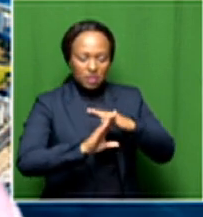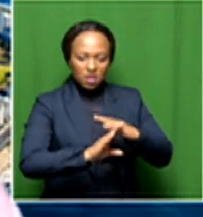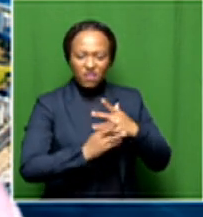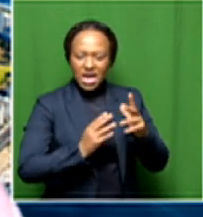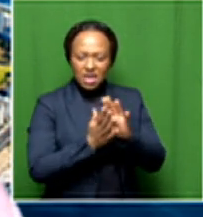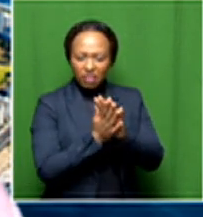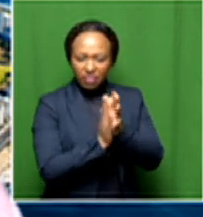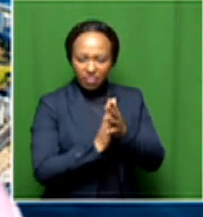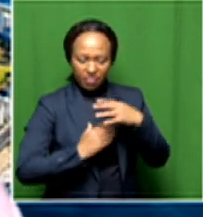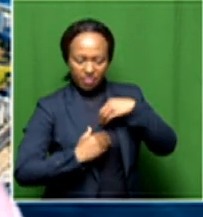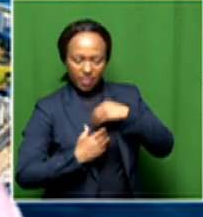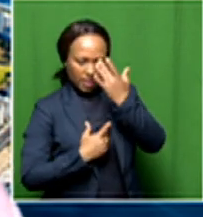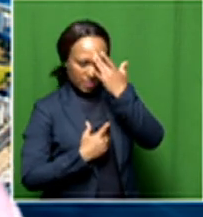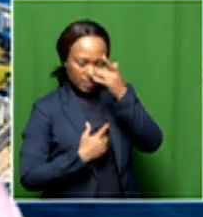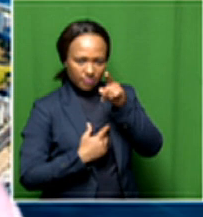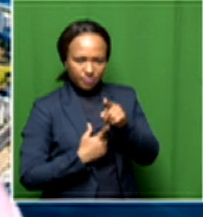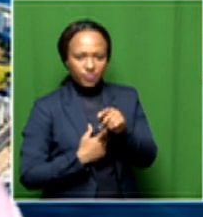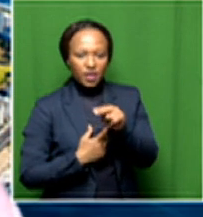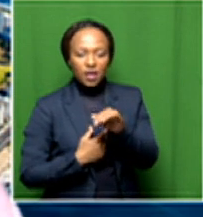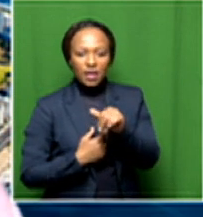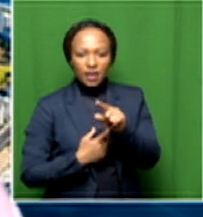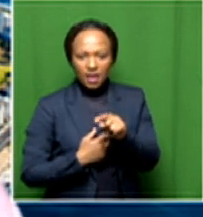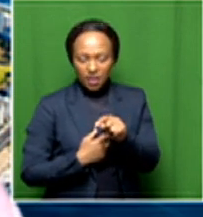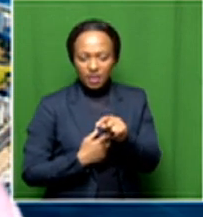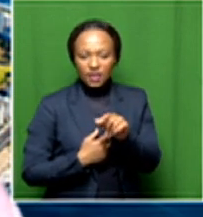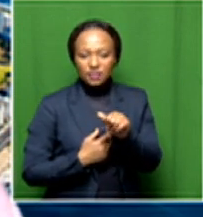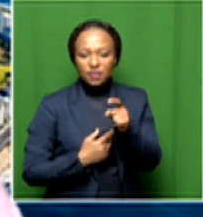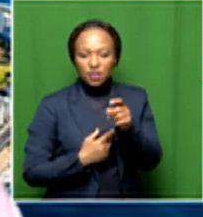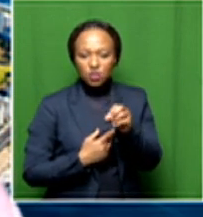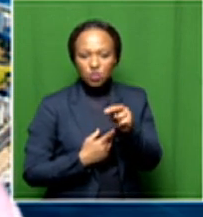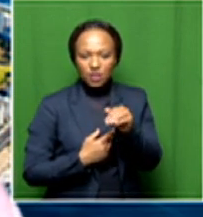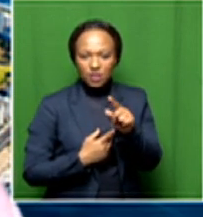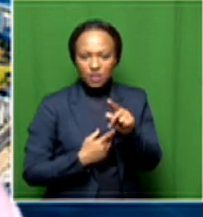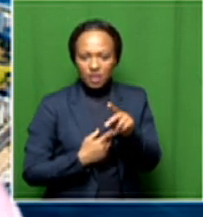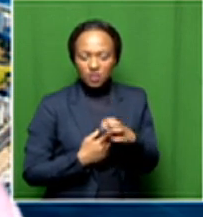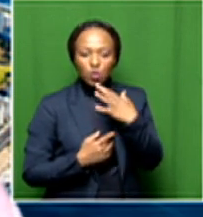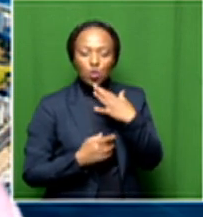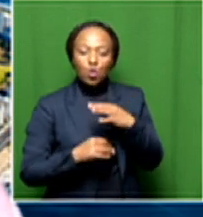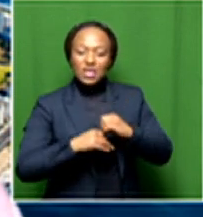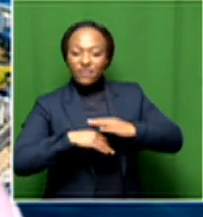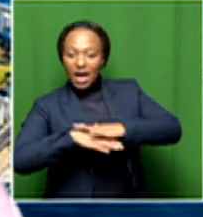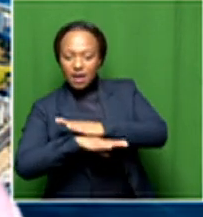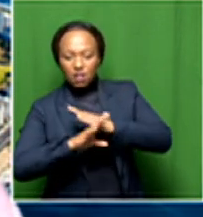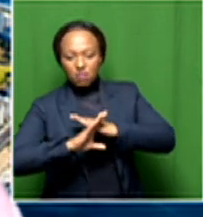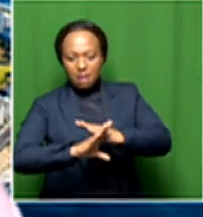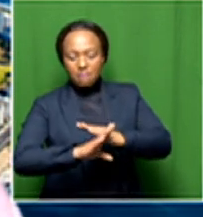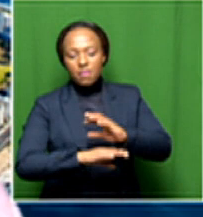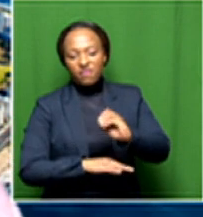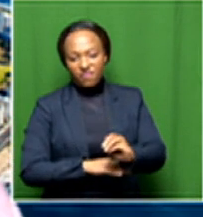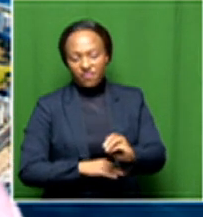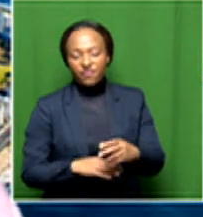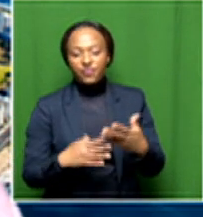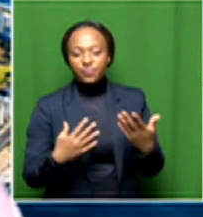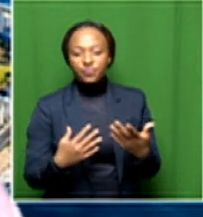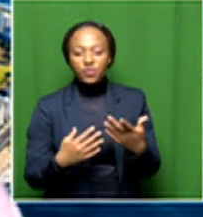component of the disease. Nitazoxanid is a class of drug that treats the viral component of the disease. So